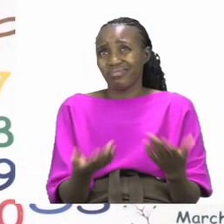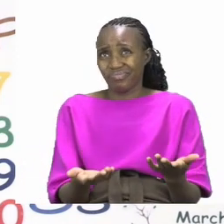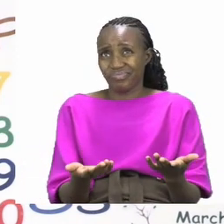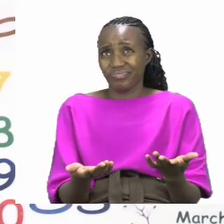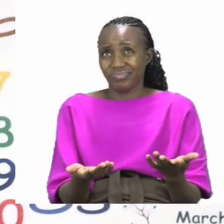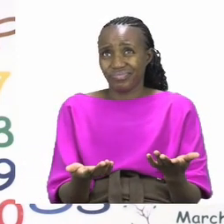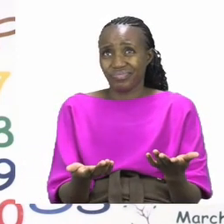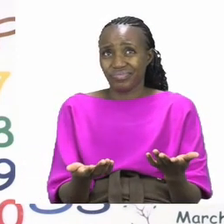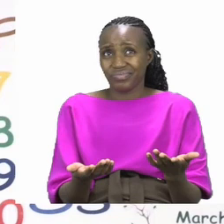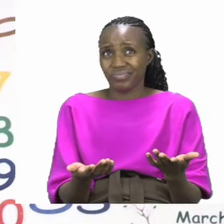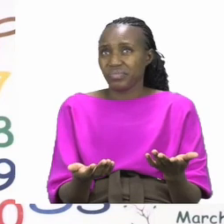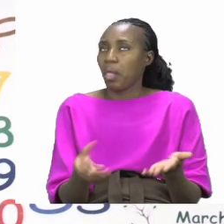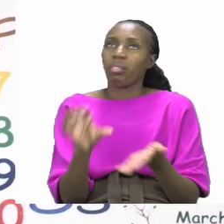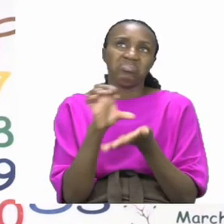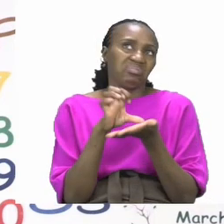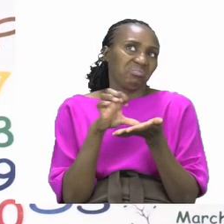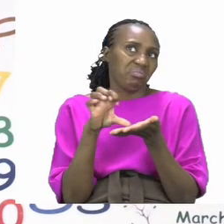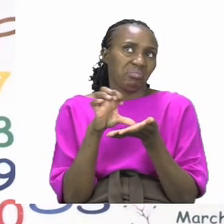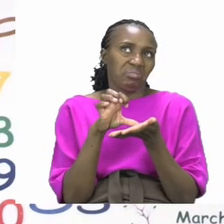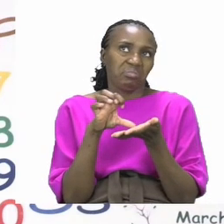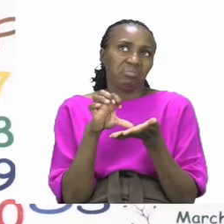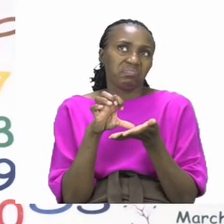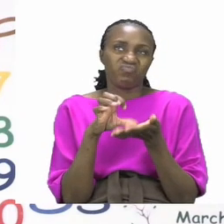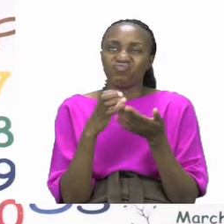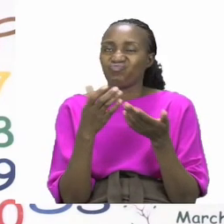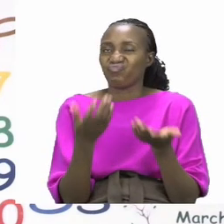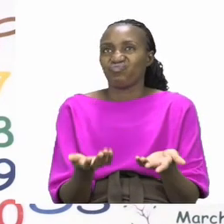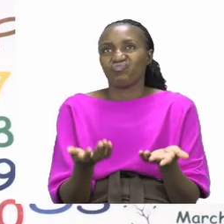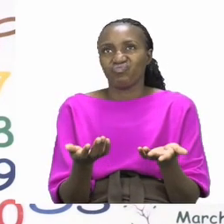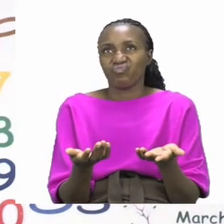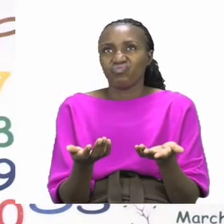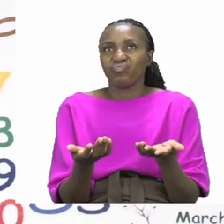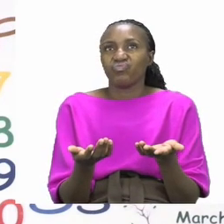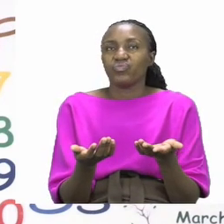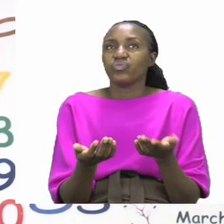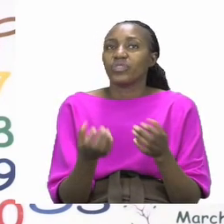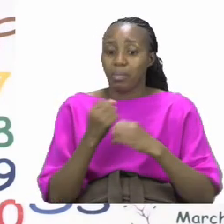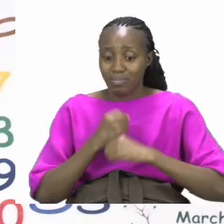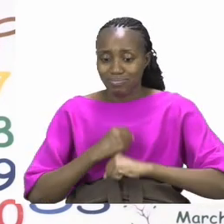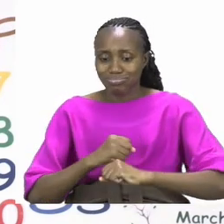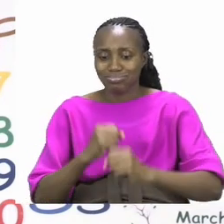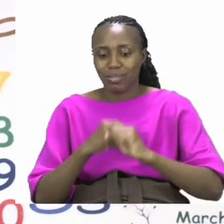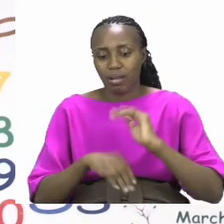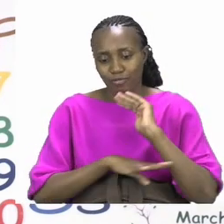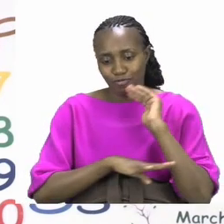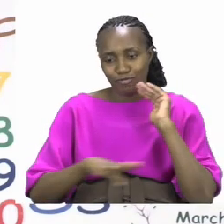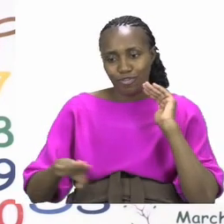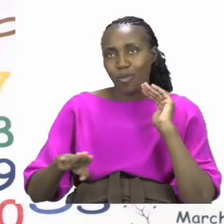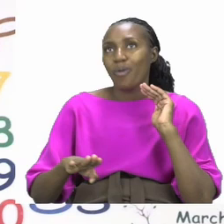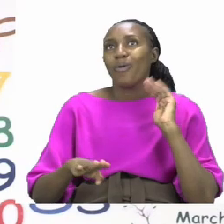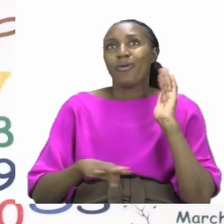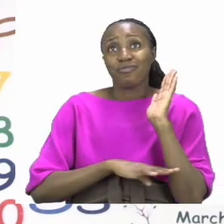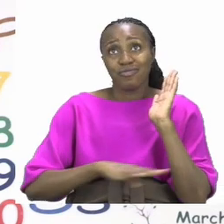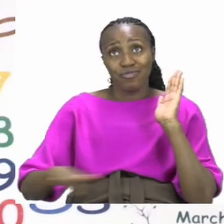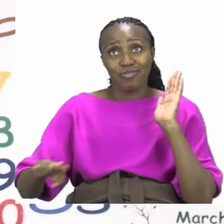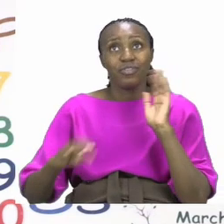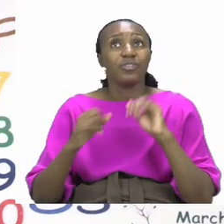making our environment very, very dirty. So, sweeping the floor helps clean our